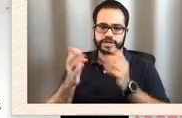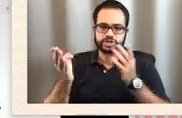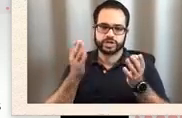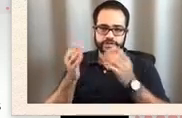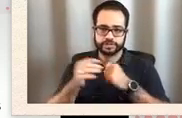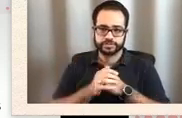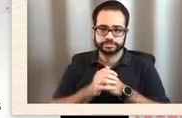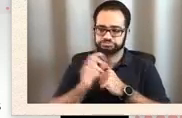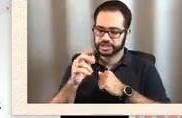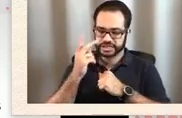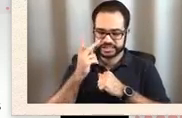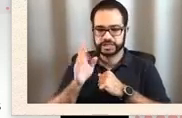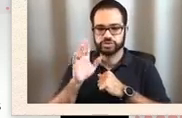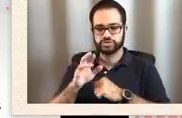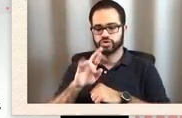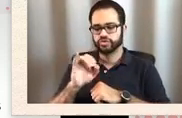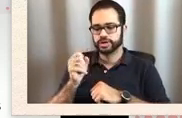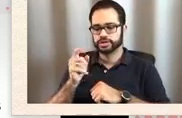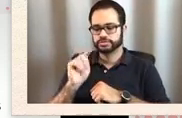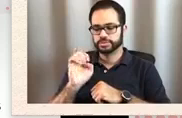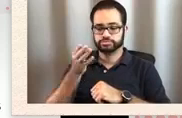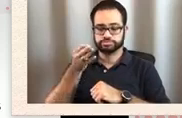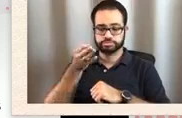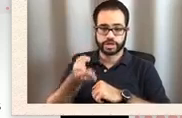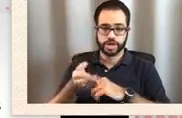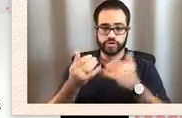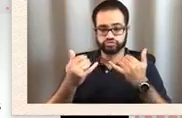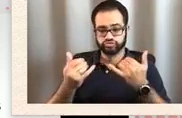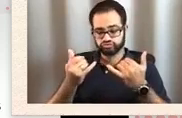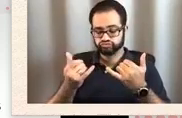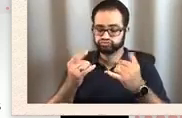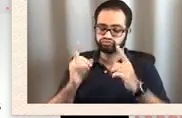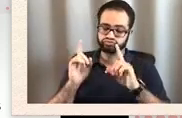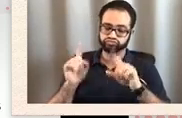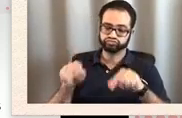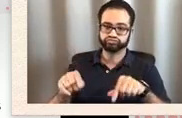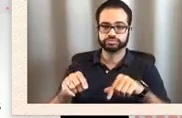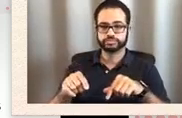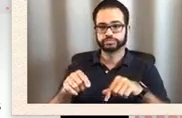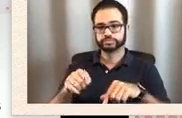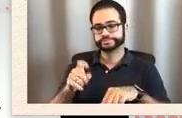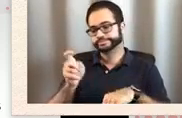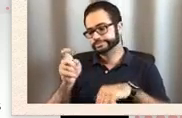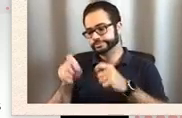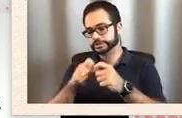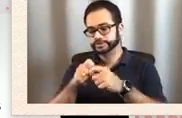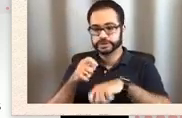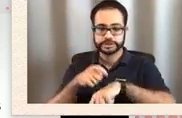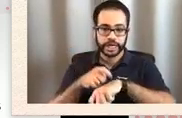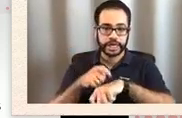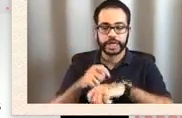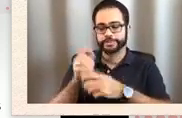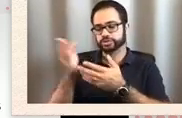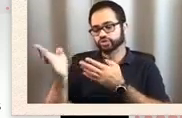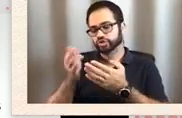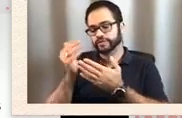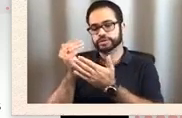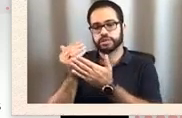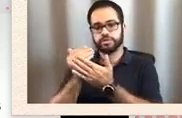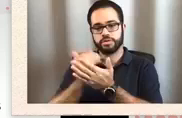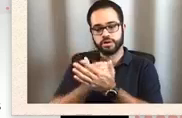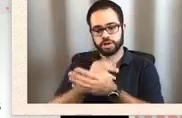see that your respite worker was out today at this time, and here's the service log that they've